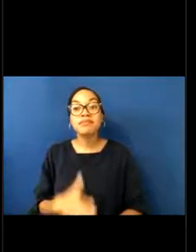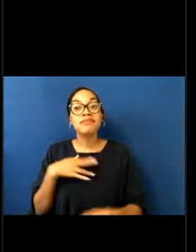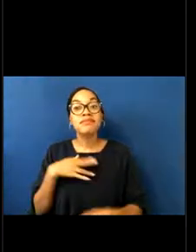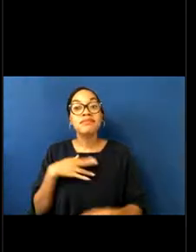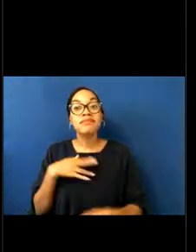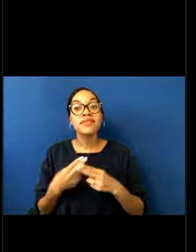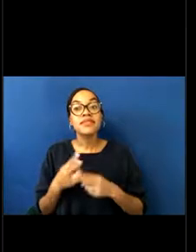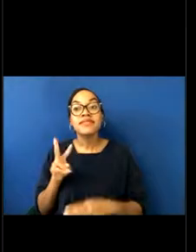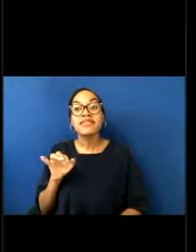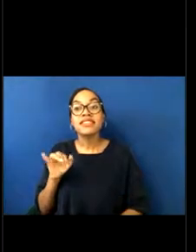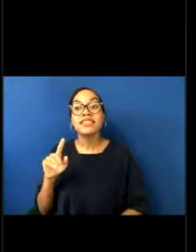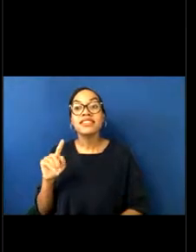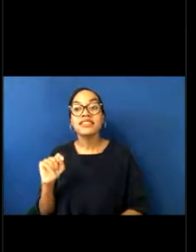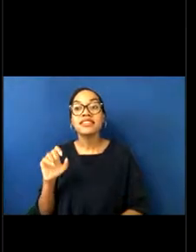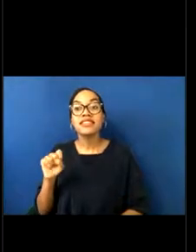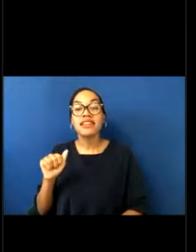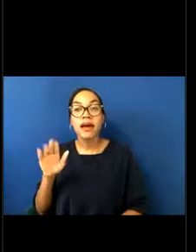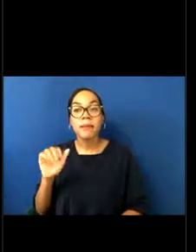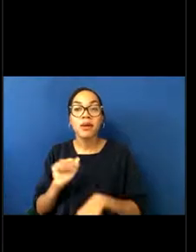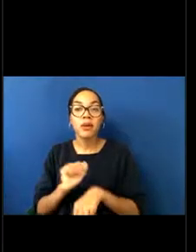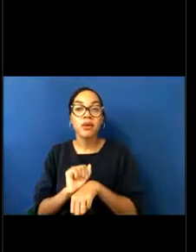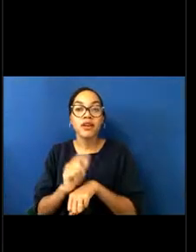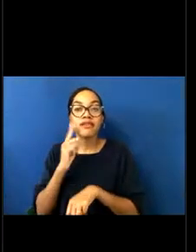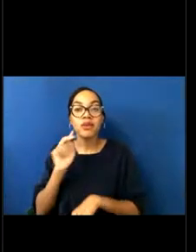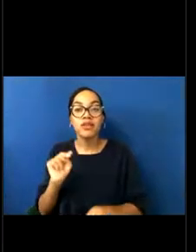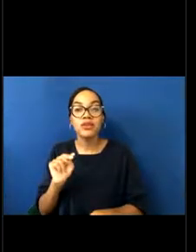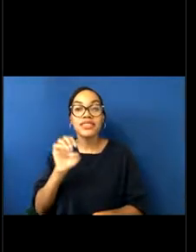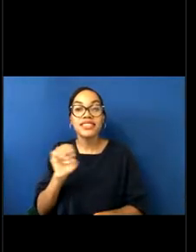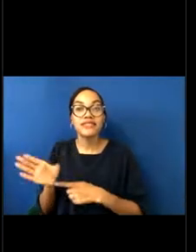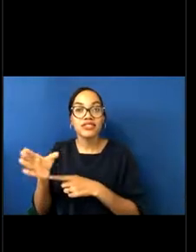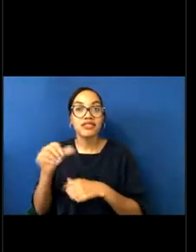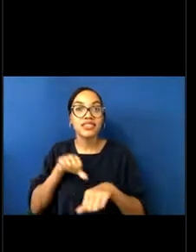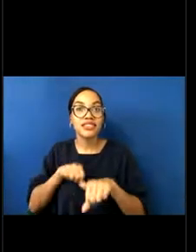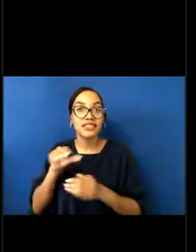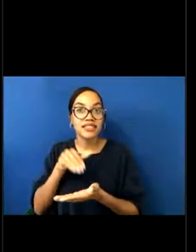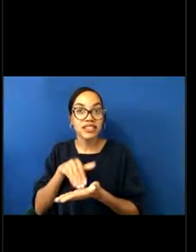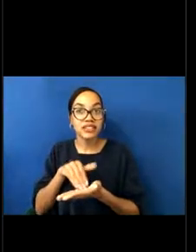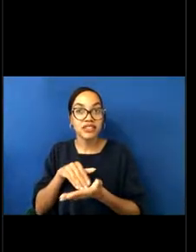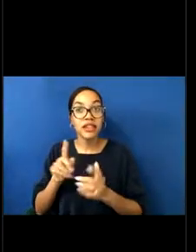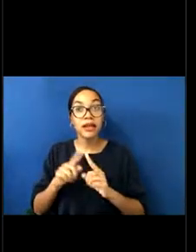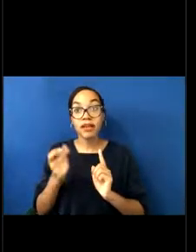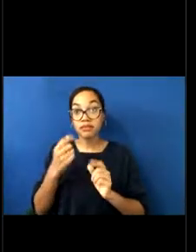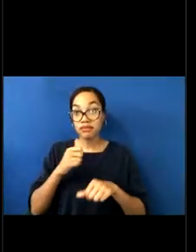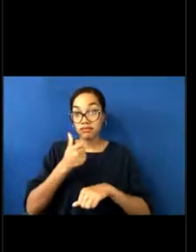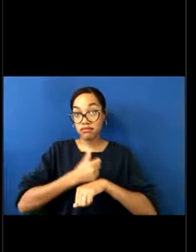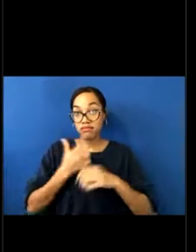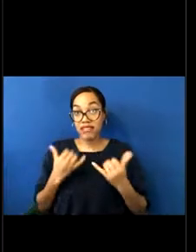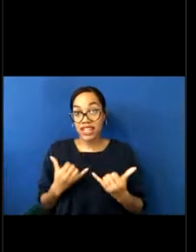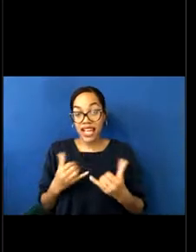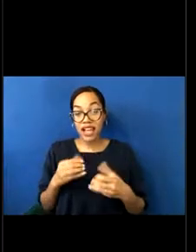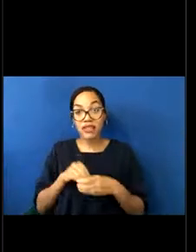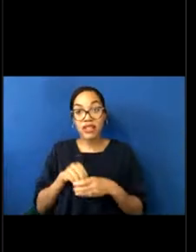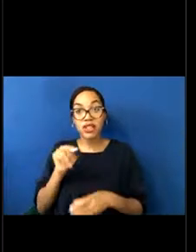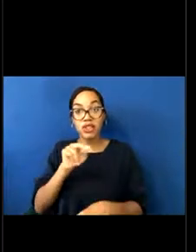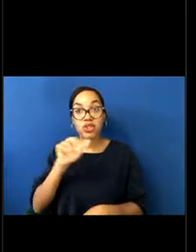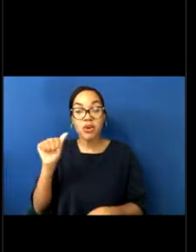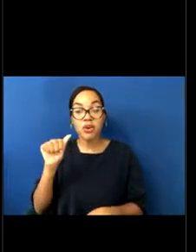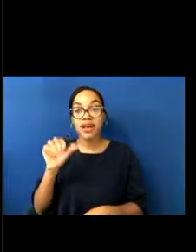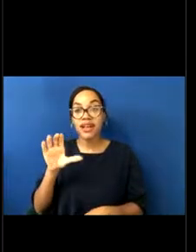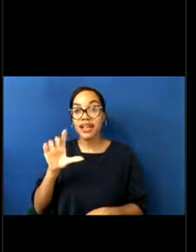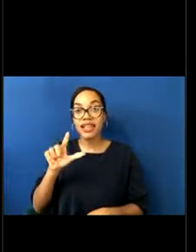Saba. I work for NOAA Fisheries in the Northeast. However, I do sit at a NOAA Climate Lab located at Princeton University in Princeton, New Jersey.